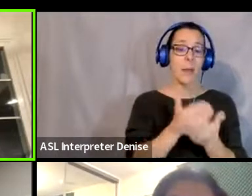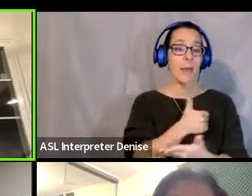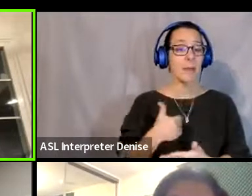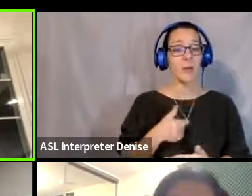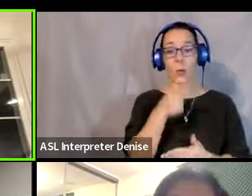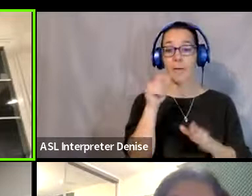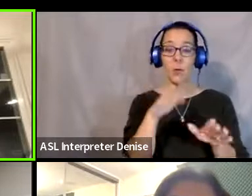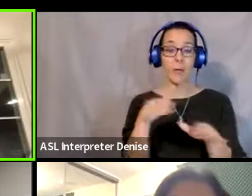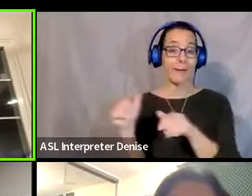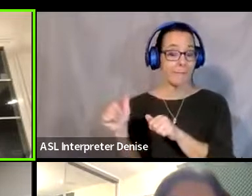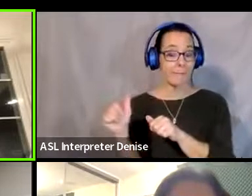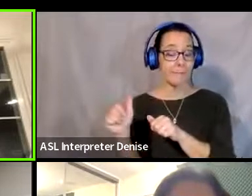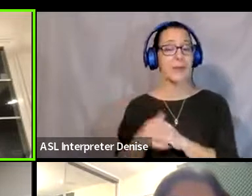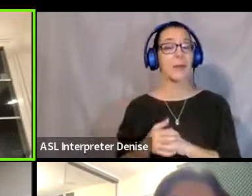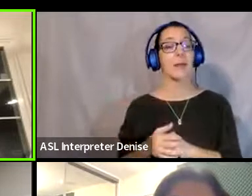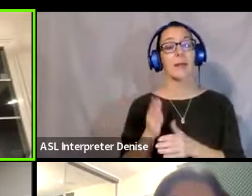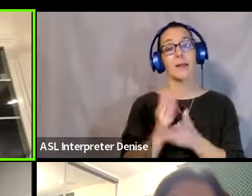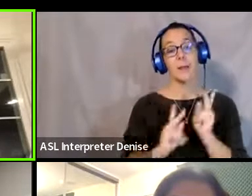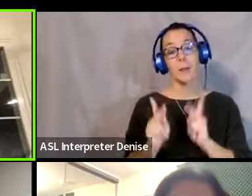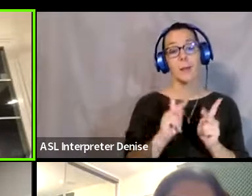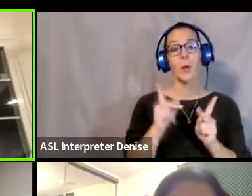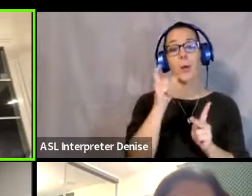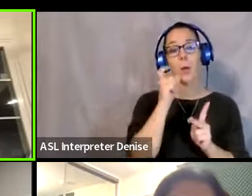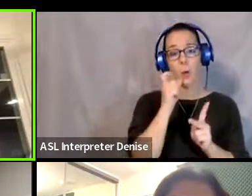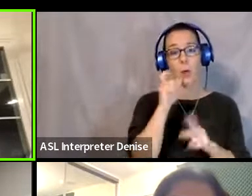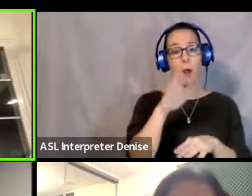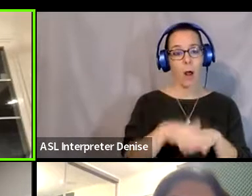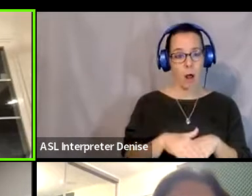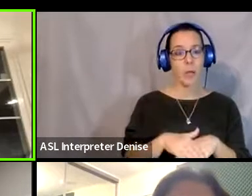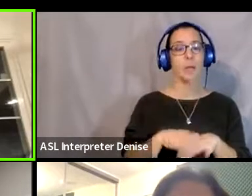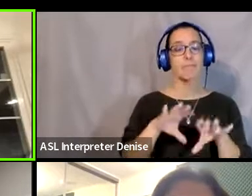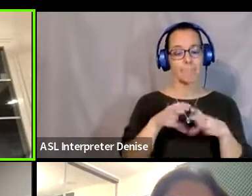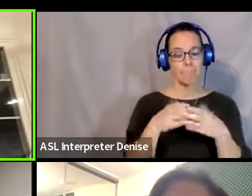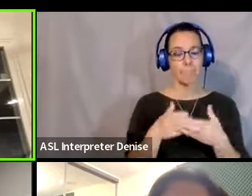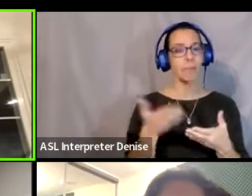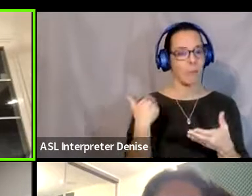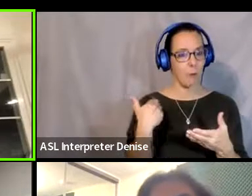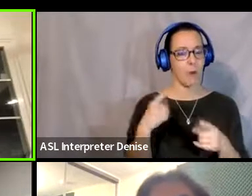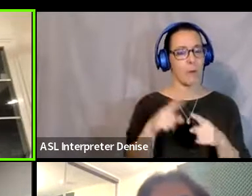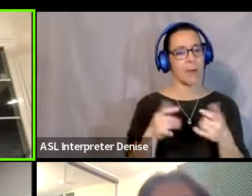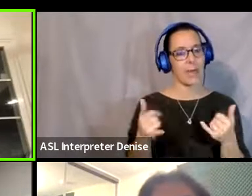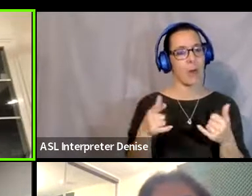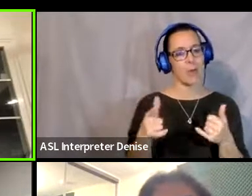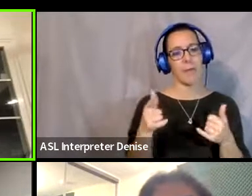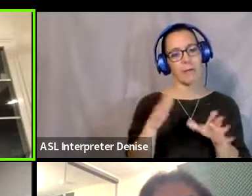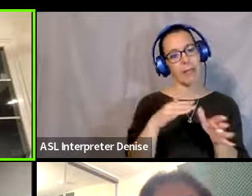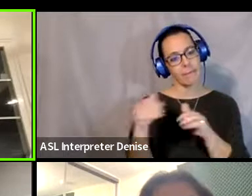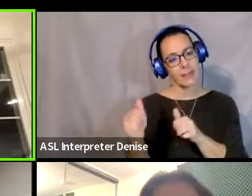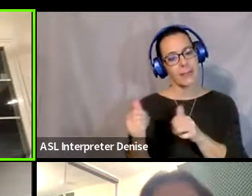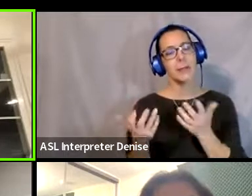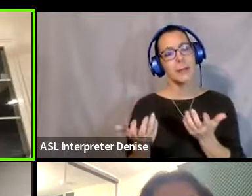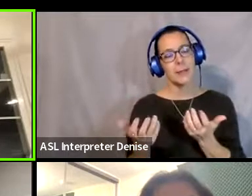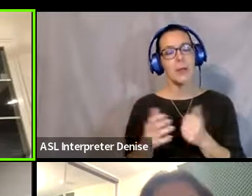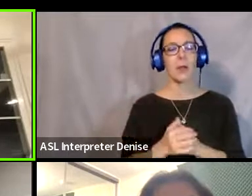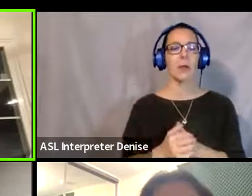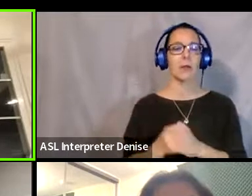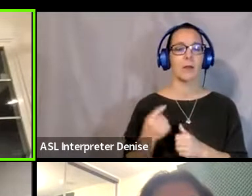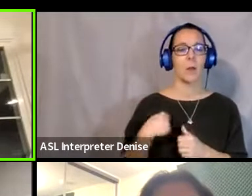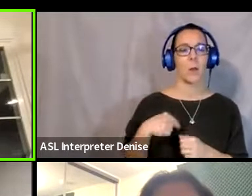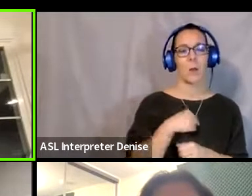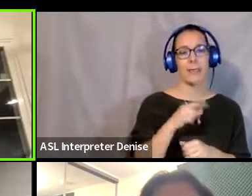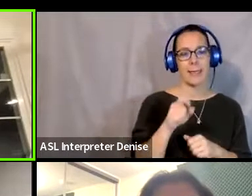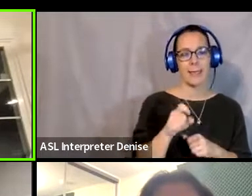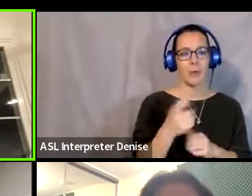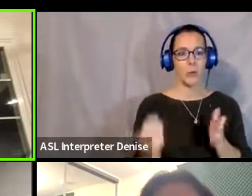some of the people who were on our SSC before they moved. They have moved on. So we're looking to be able to re-energize our